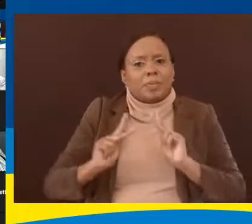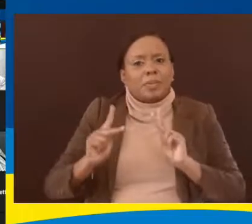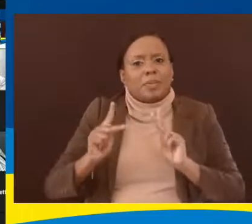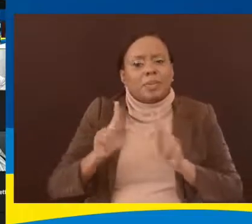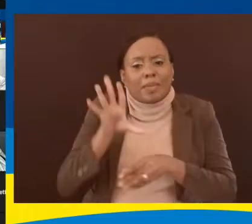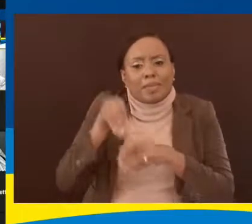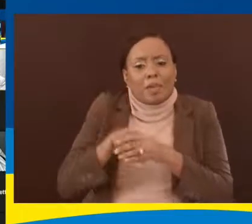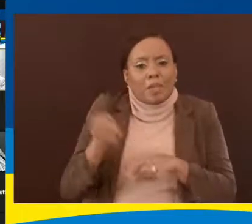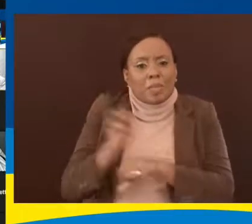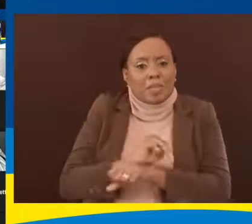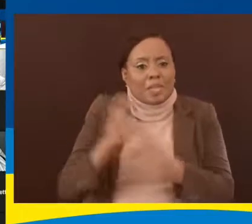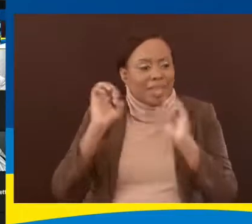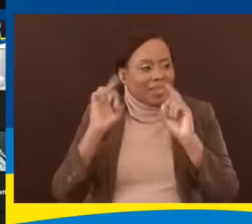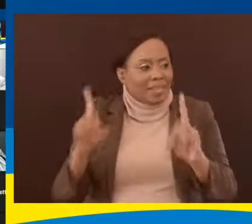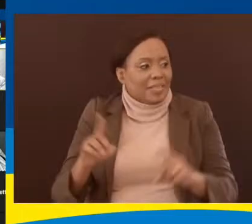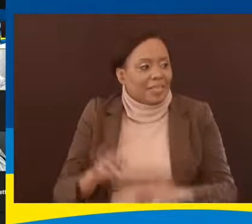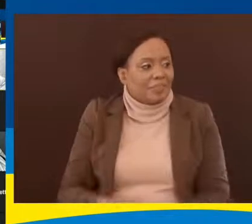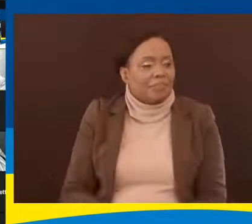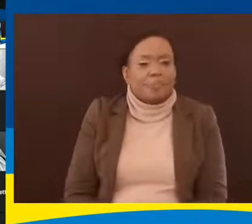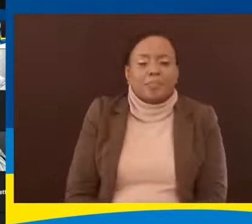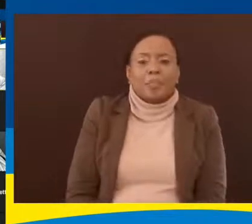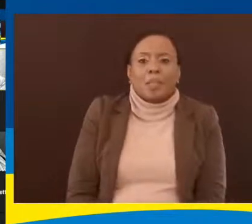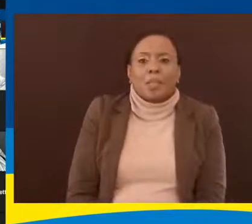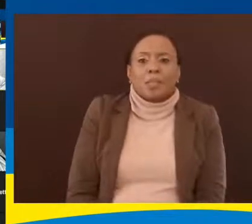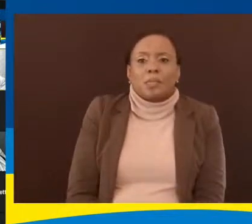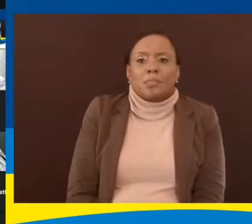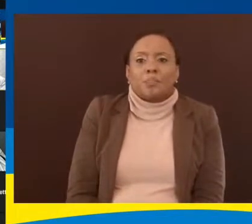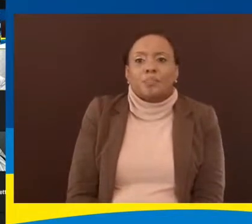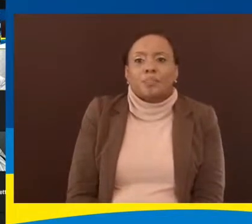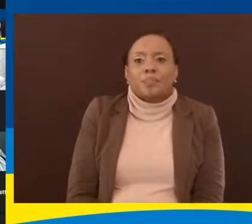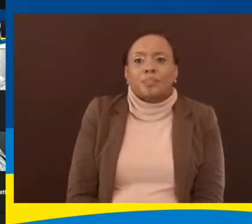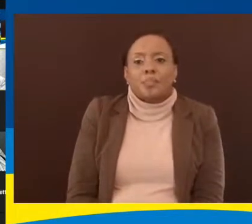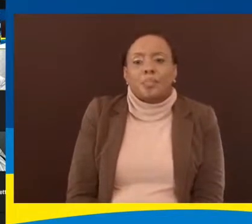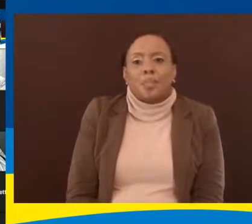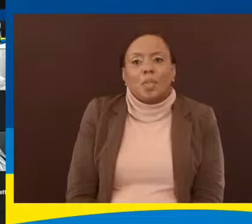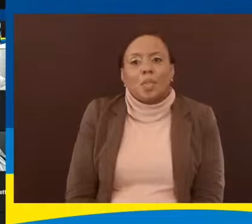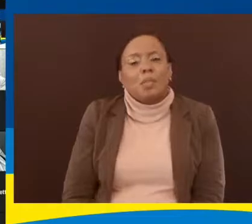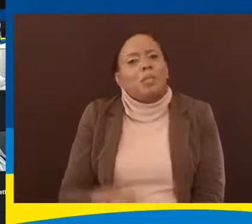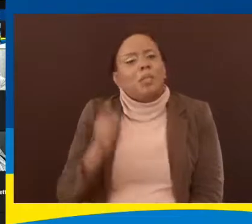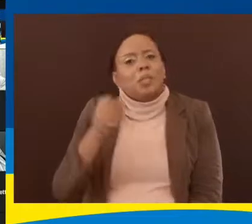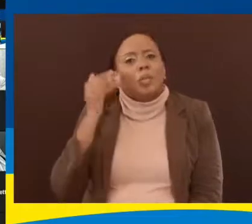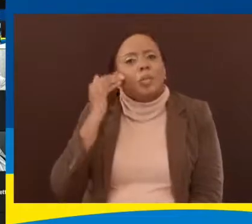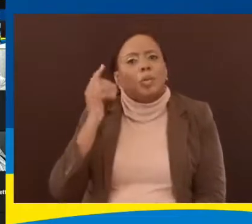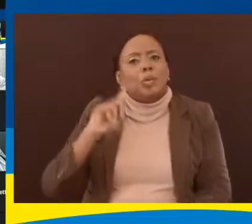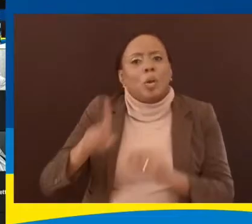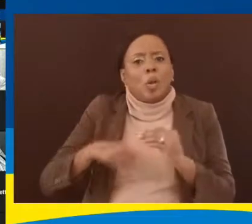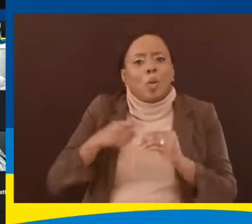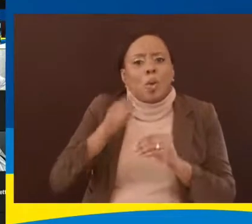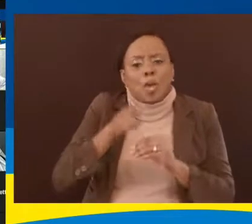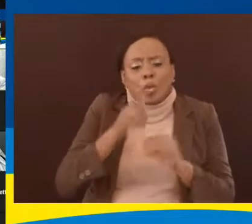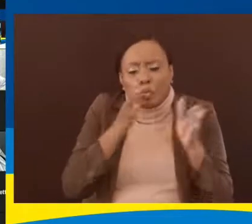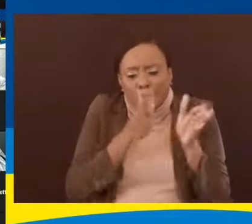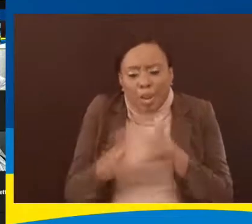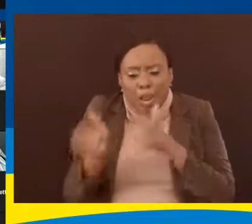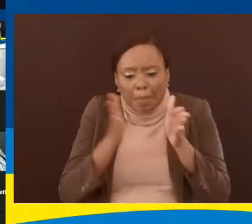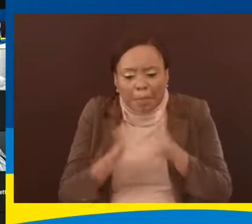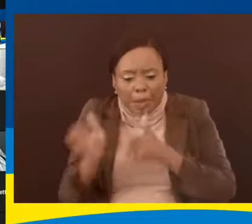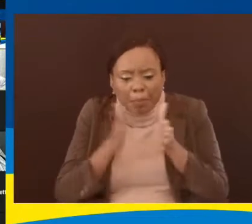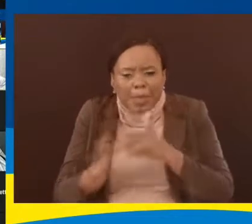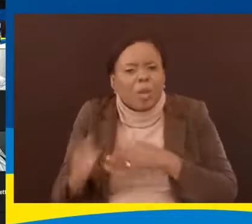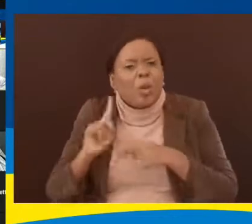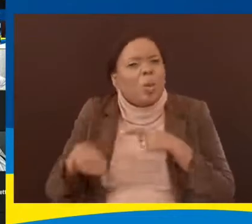us some perhaps maybe rough time frame that it might take to complete this work before we can have some idea